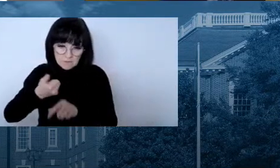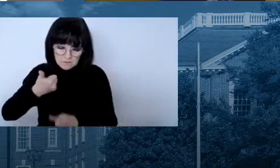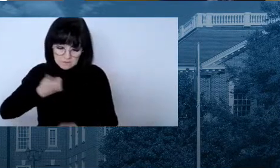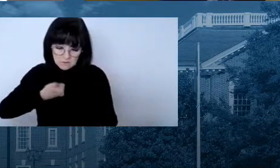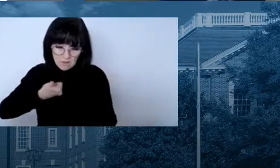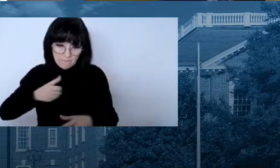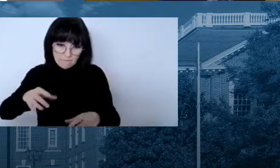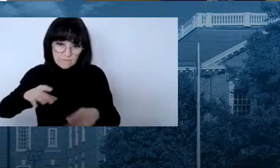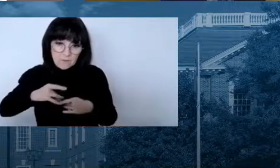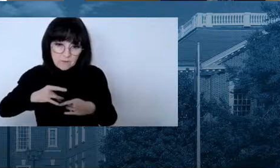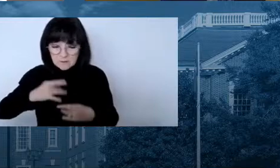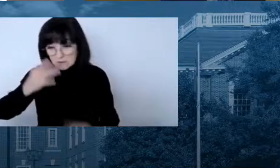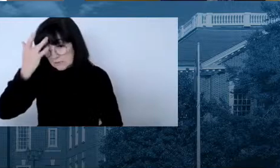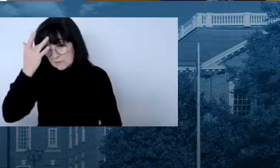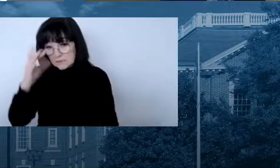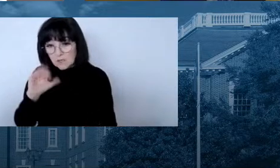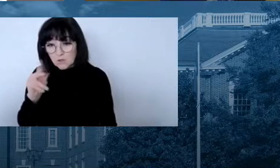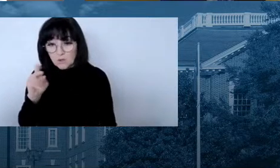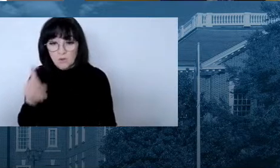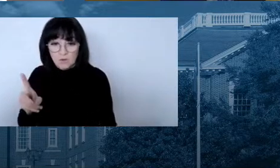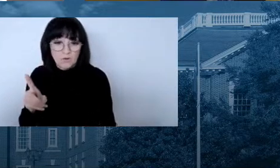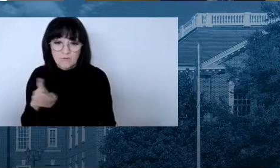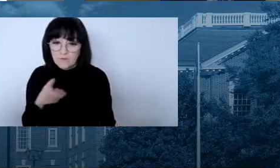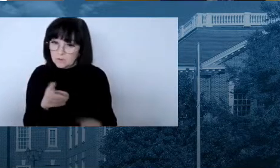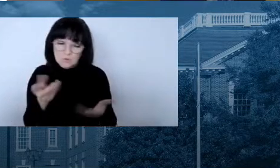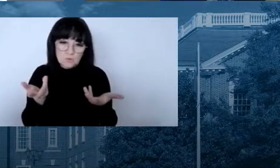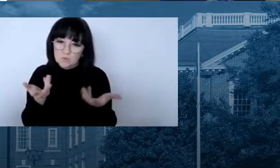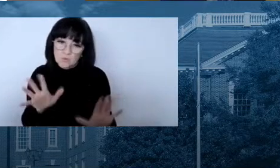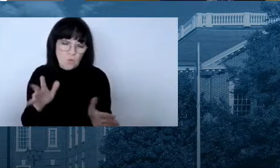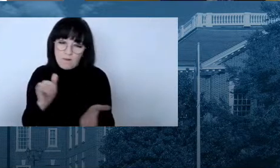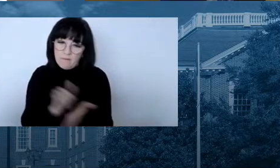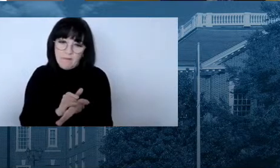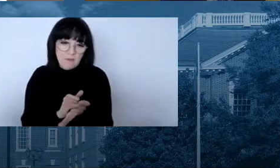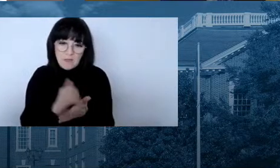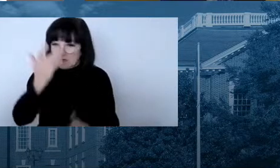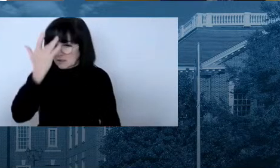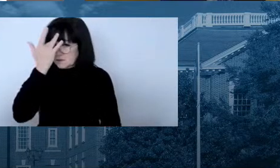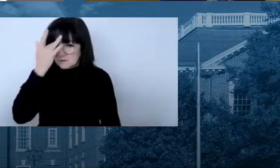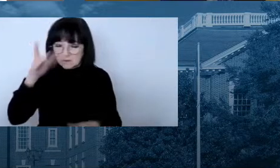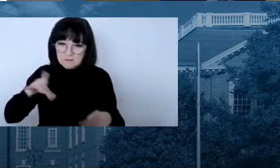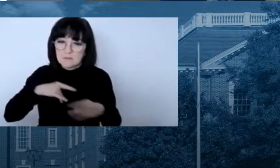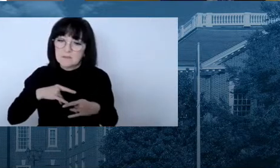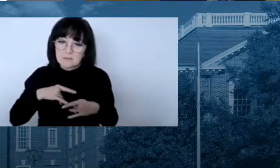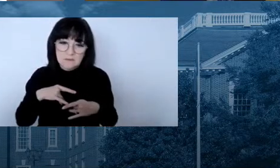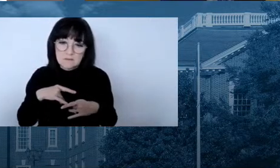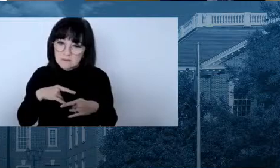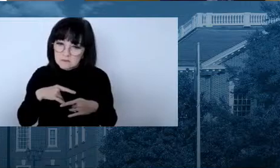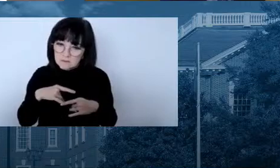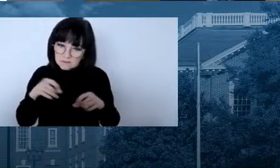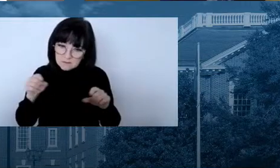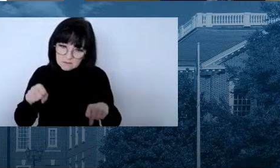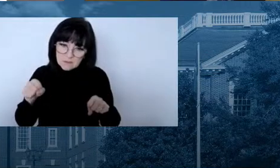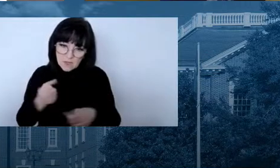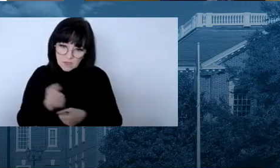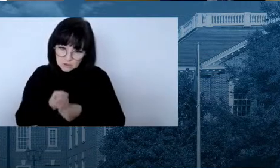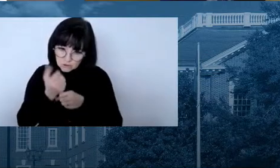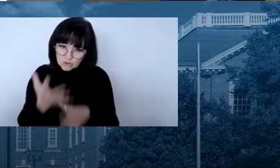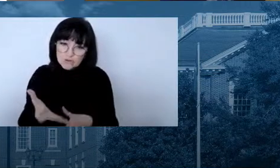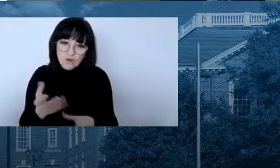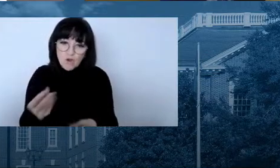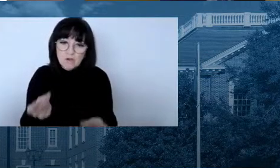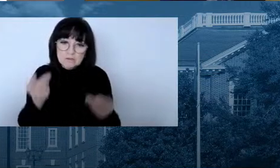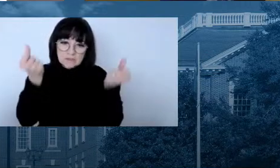side effects, but believe me, you do not want this disease, because not only does it cause immediate complications,